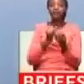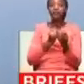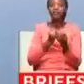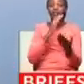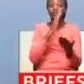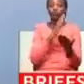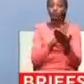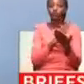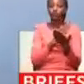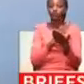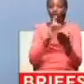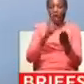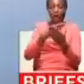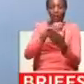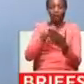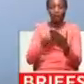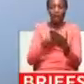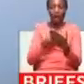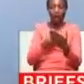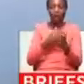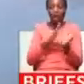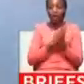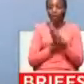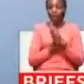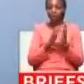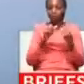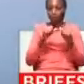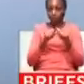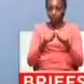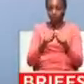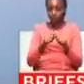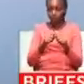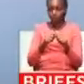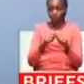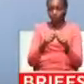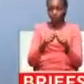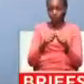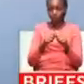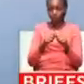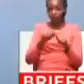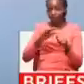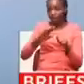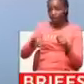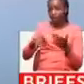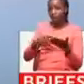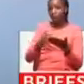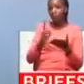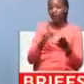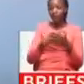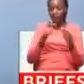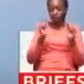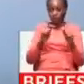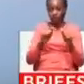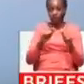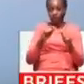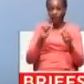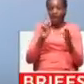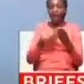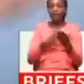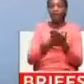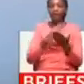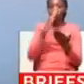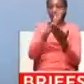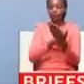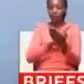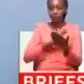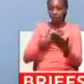been having, you know, this story going on for the last week, Saturday and today, and this has been Saturday Confessions, where